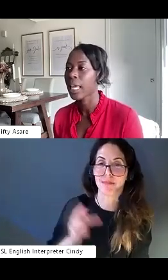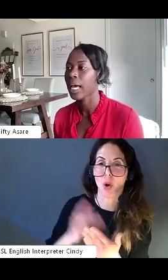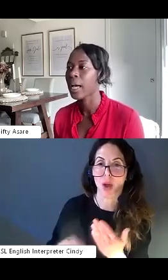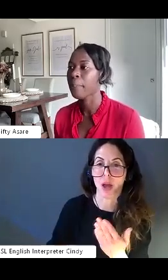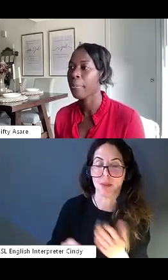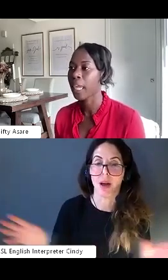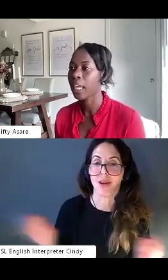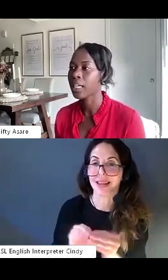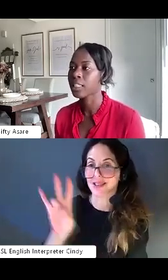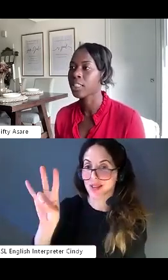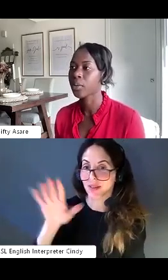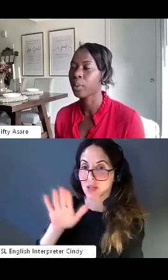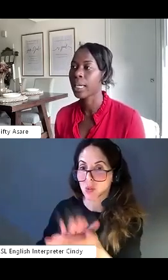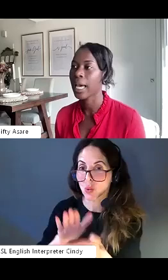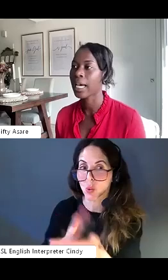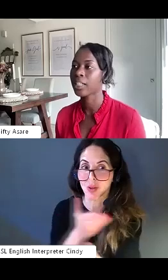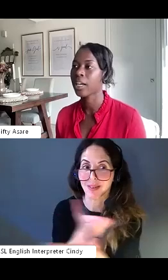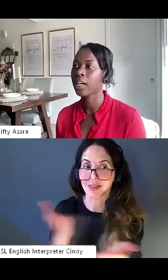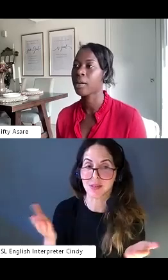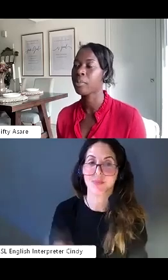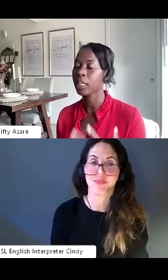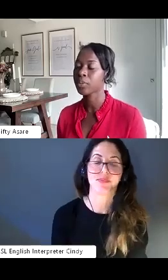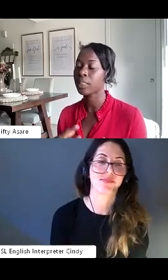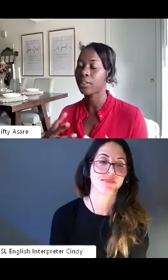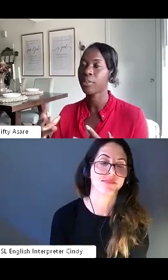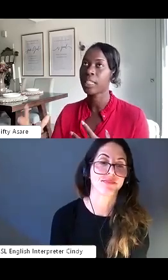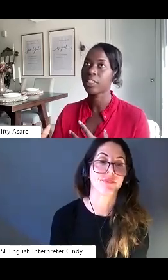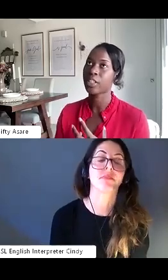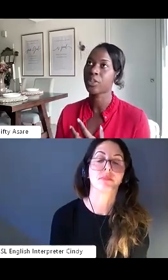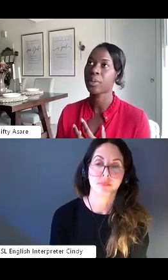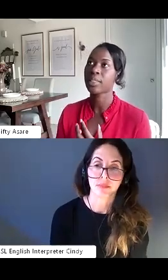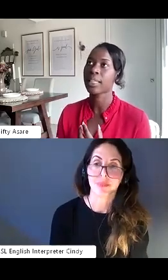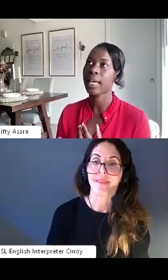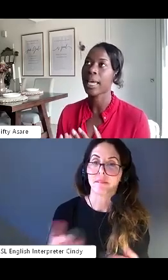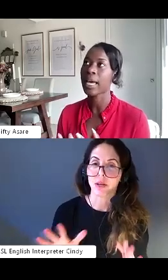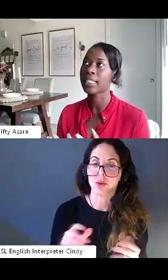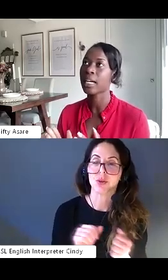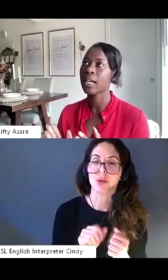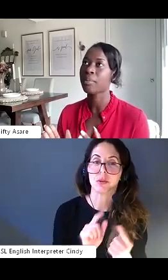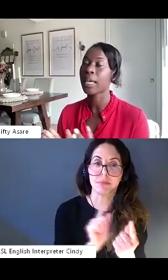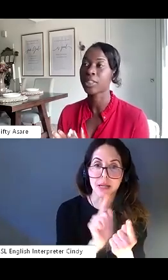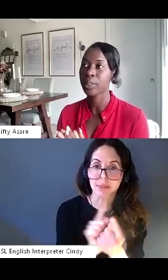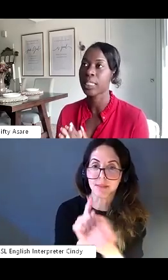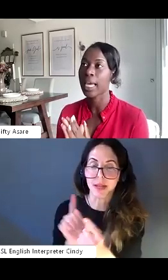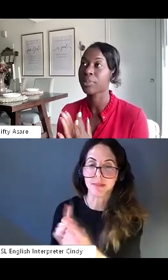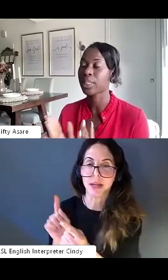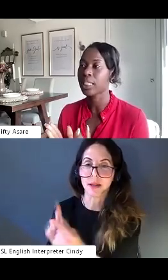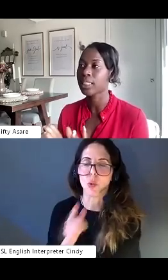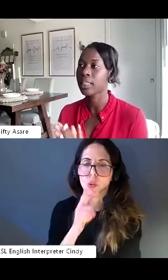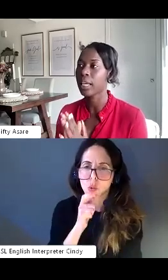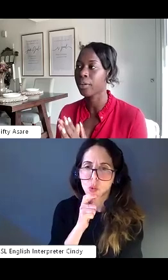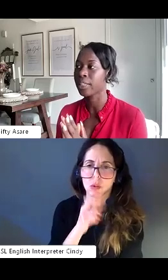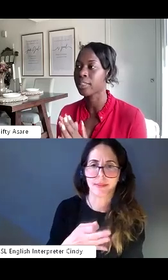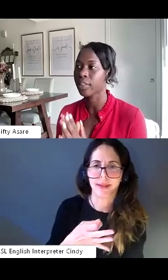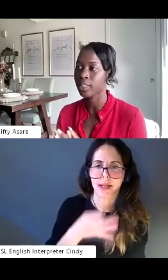schools. And we had meetings with different individuals that had